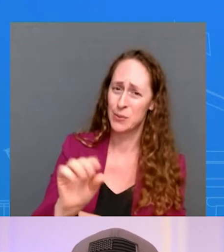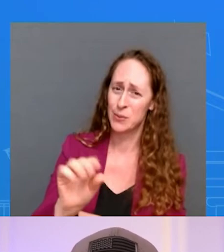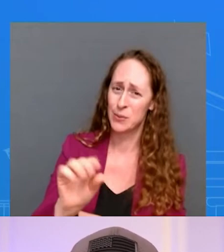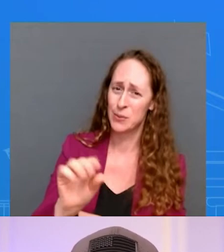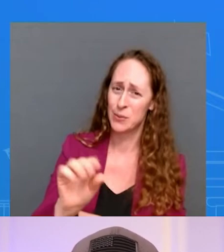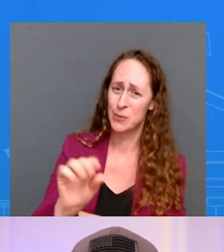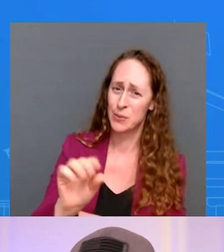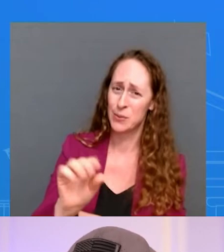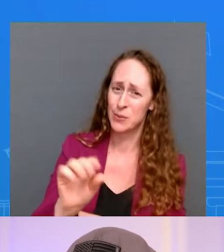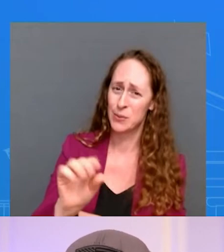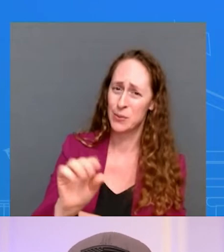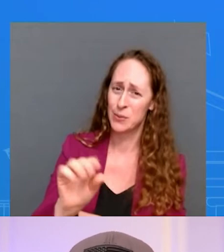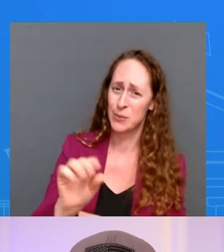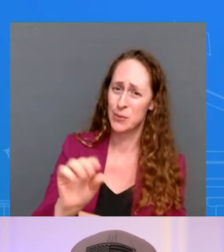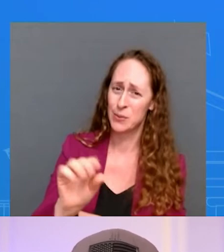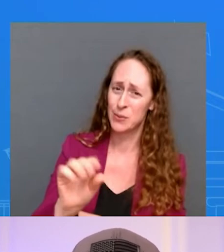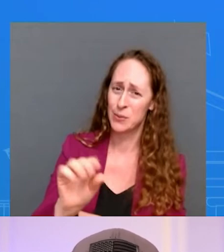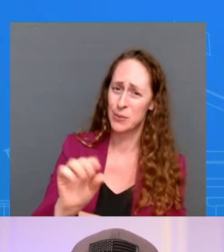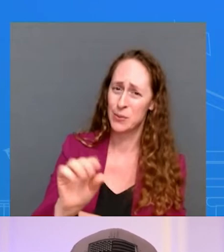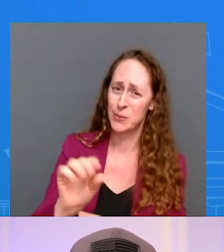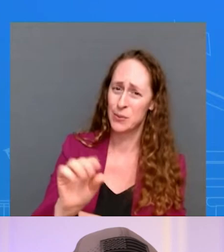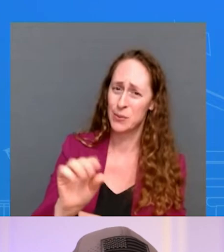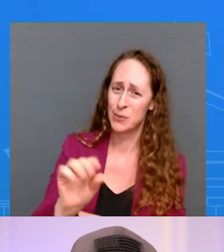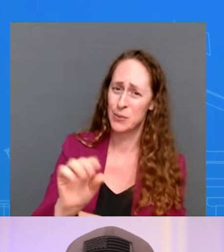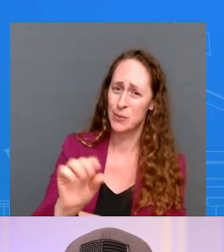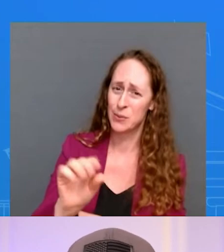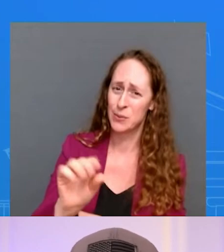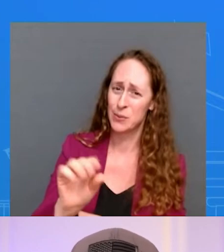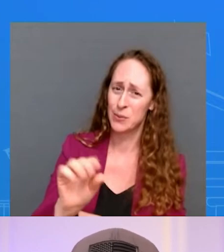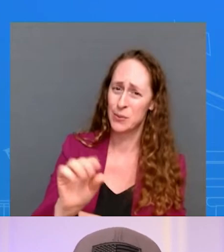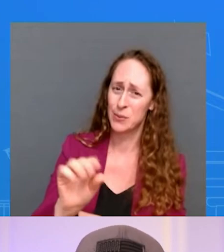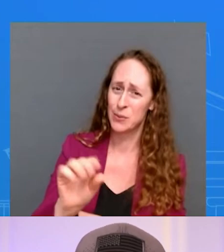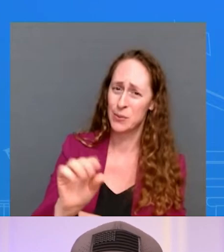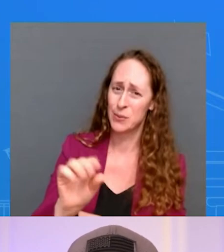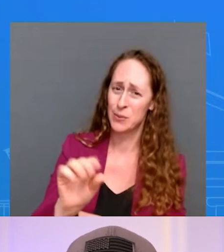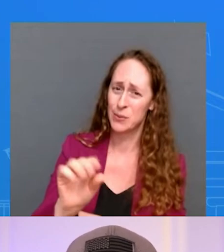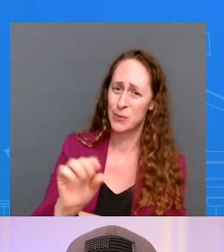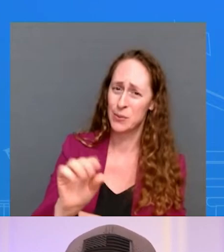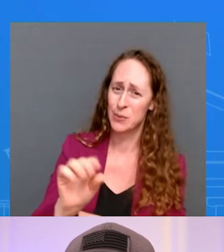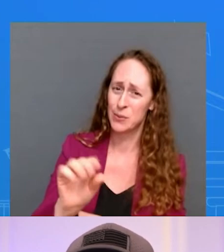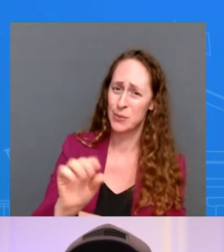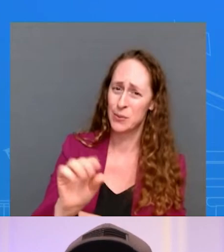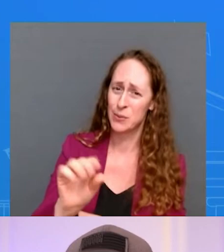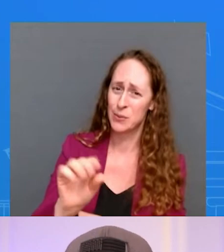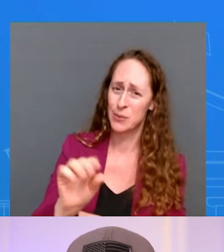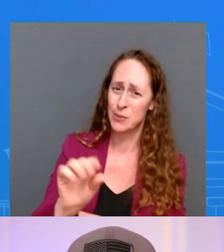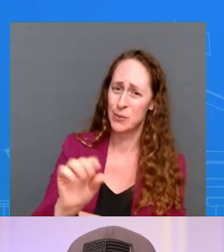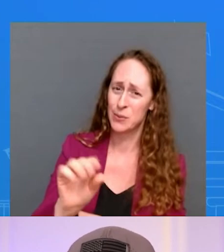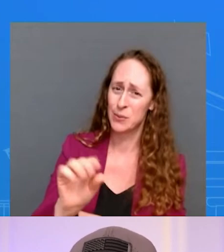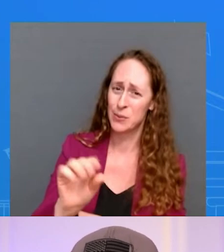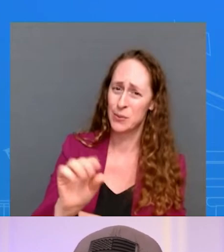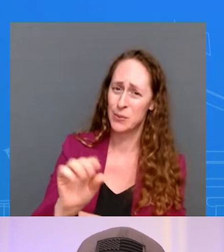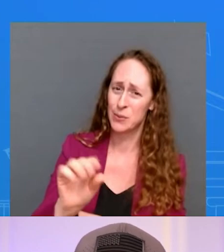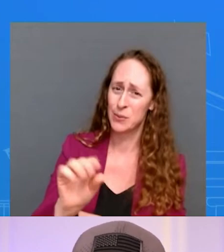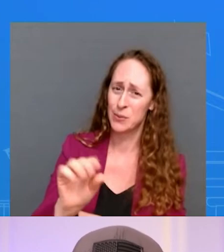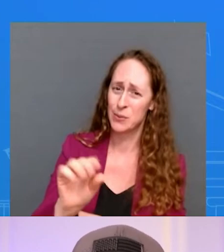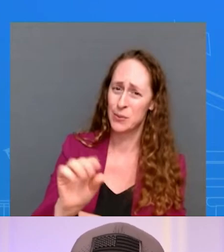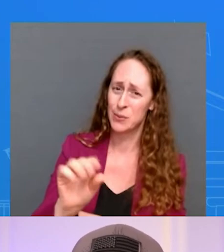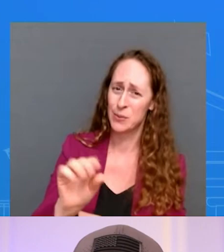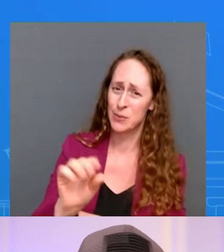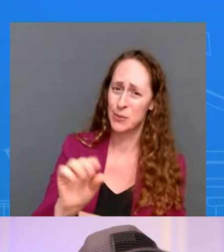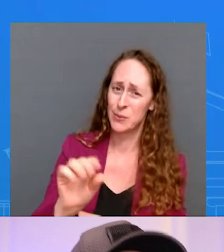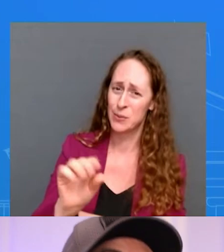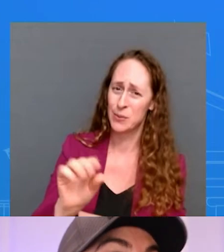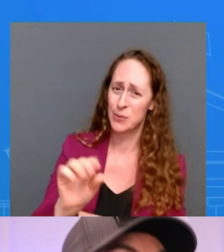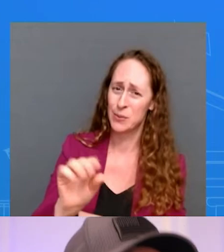missiles near Japan, one of our allies, and Taiwan, five of them. You don't have anything to speak to as far as him maybe giving a phone